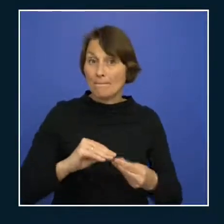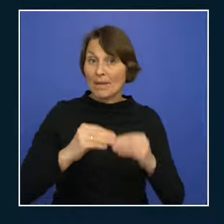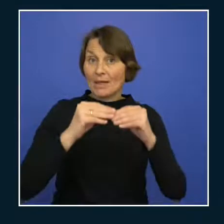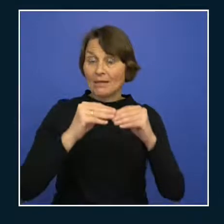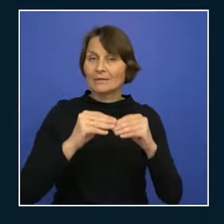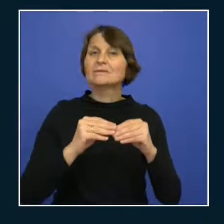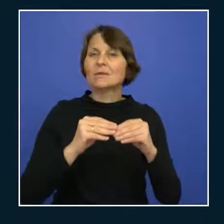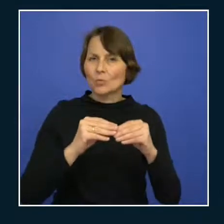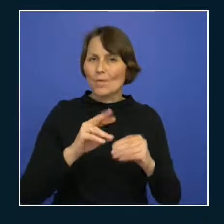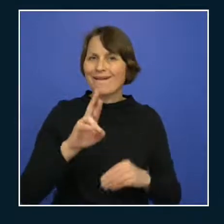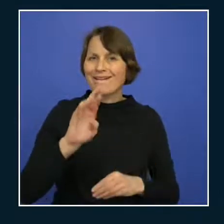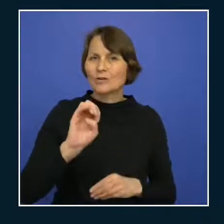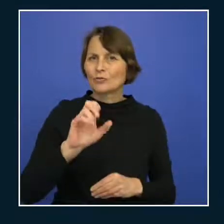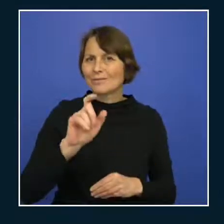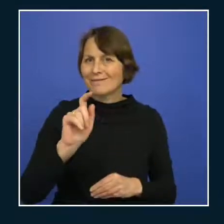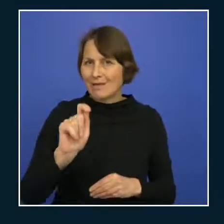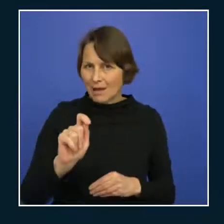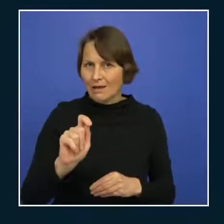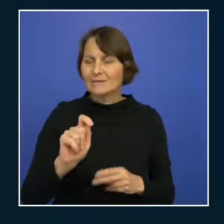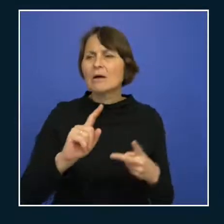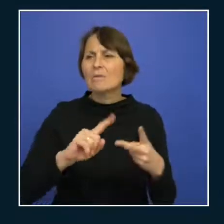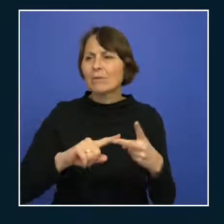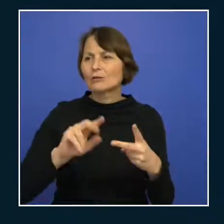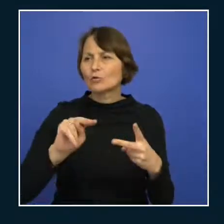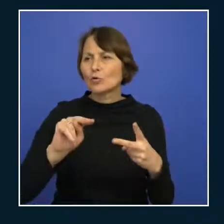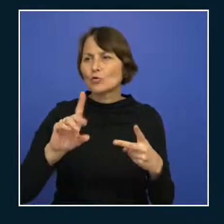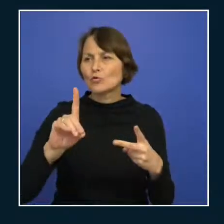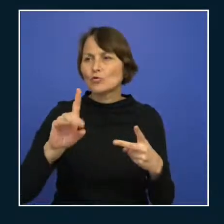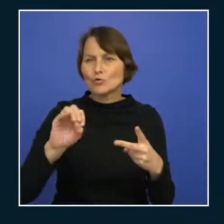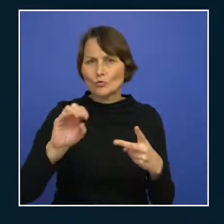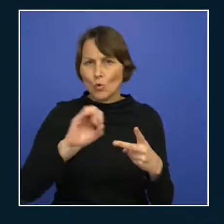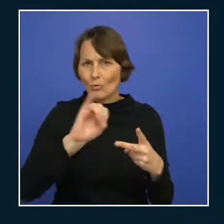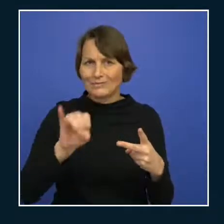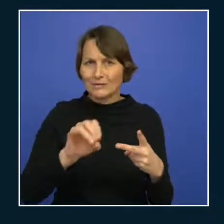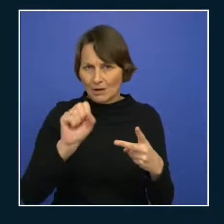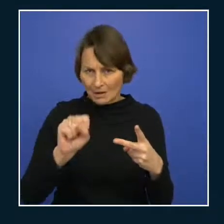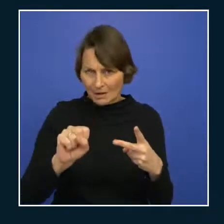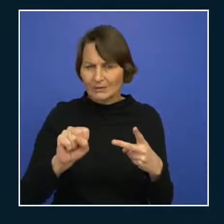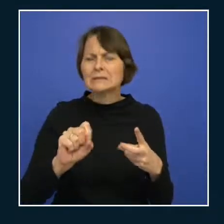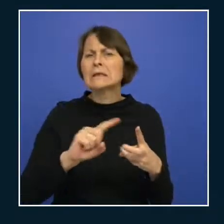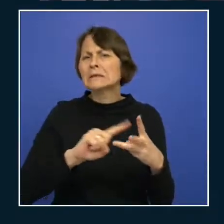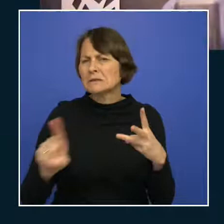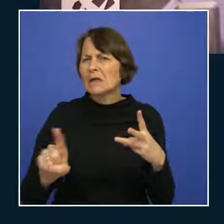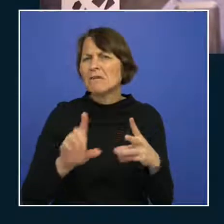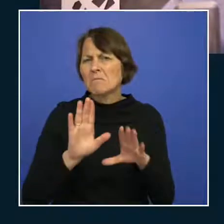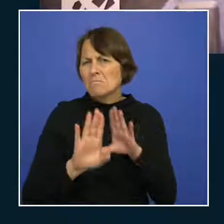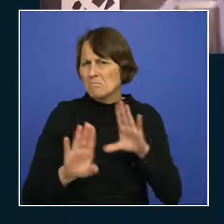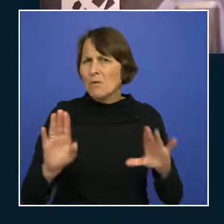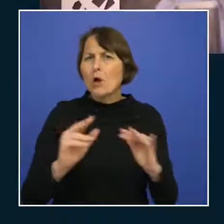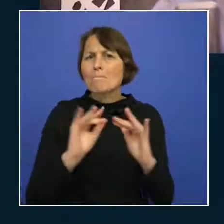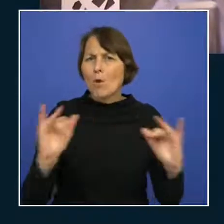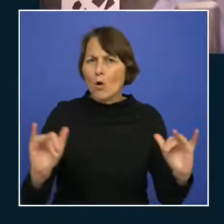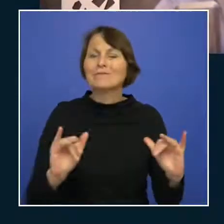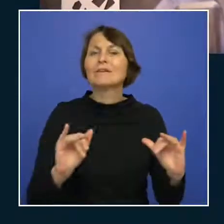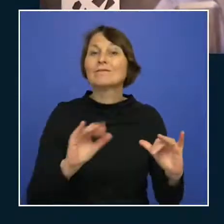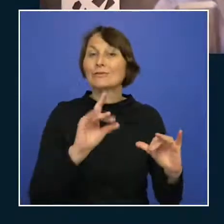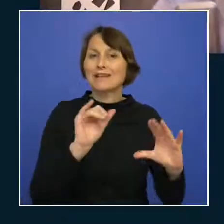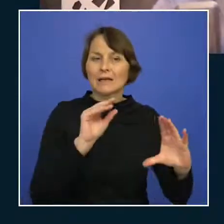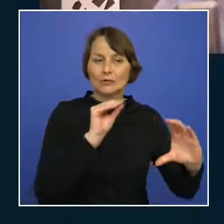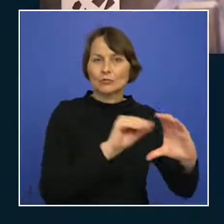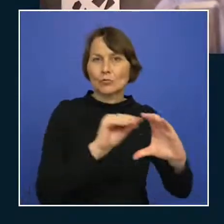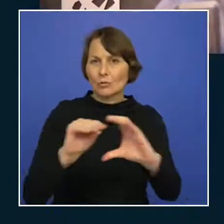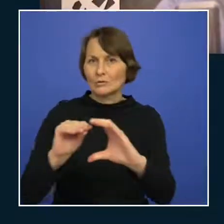built with Node.js on the back end. It uses MongoDB for data storage, and it also has an additional layer of